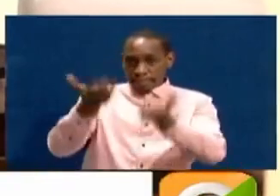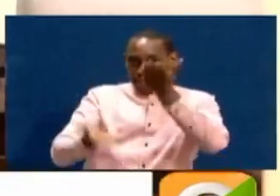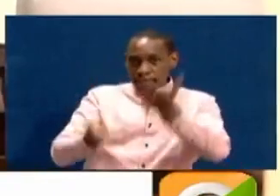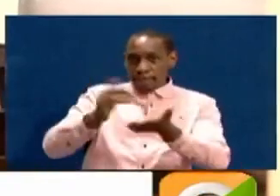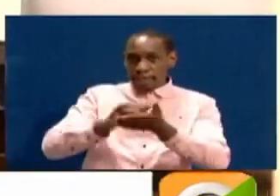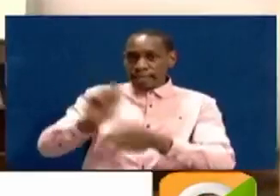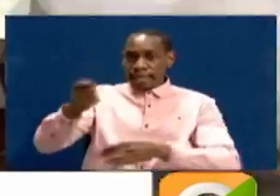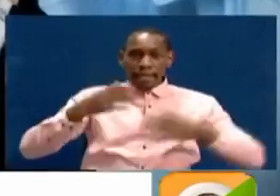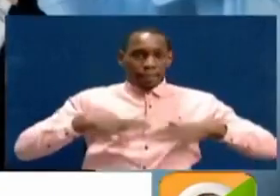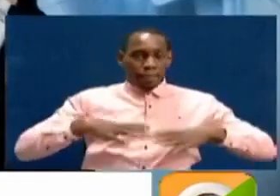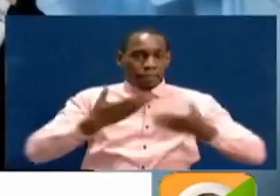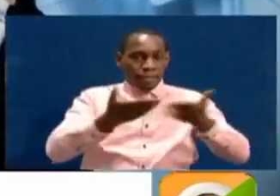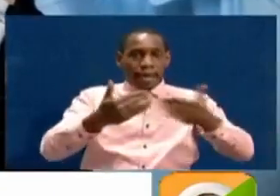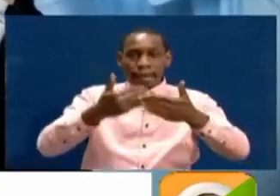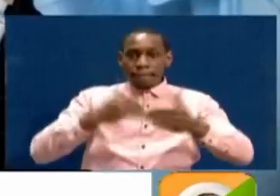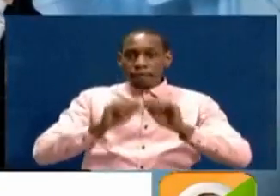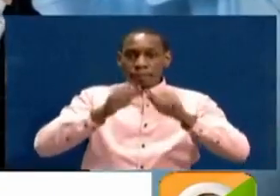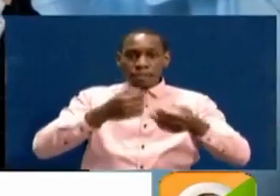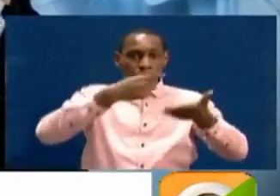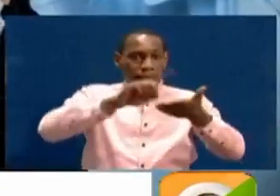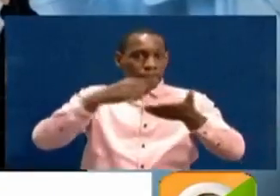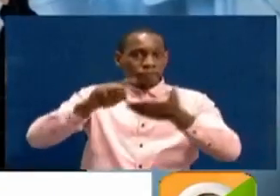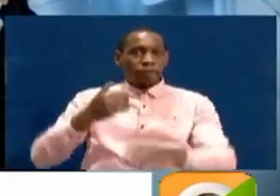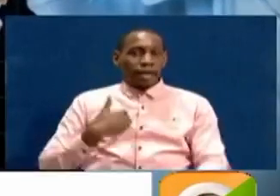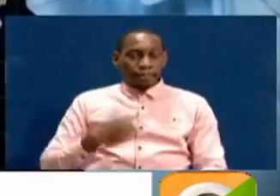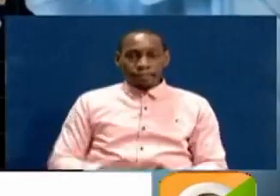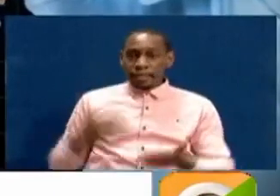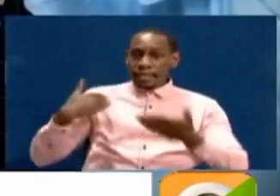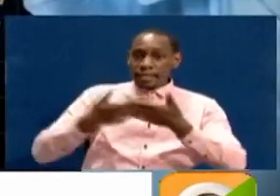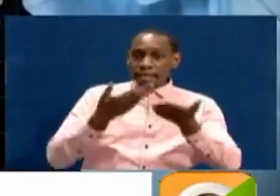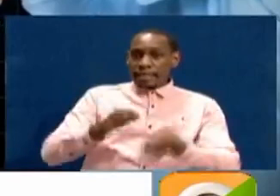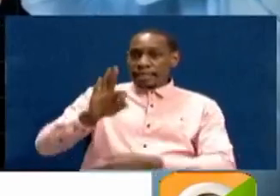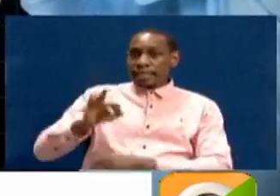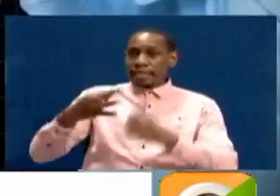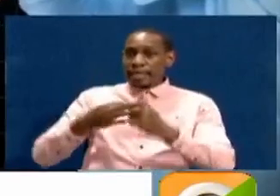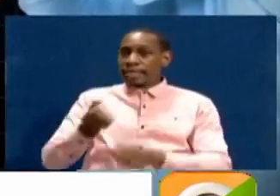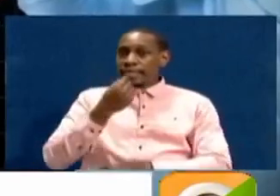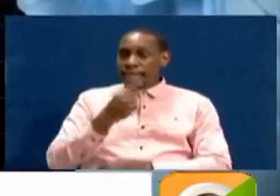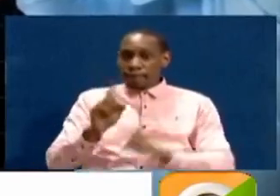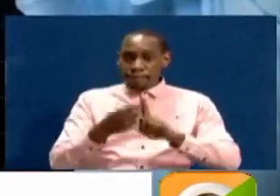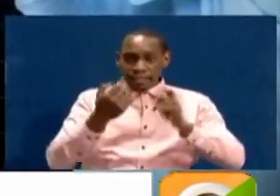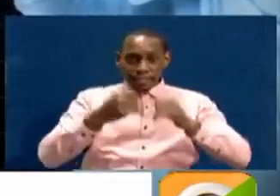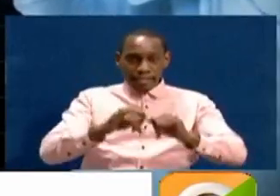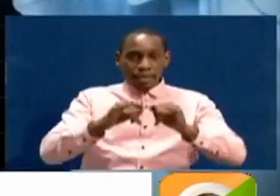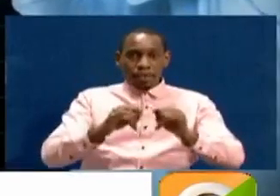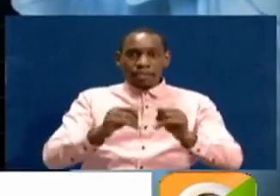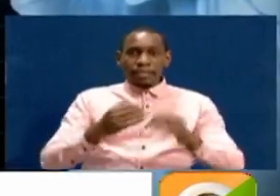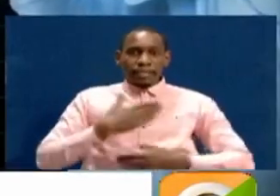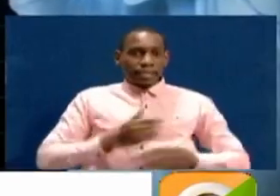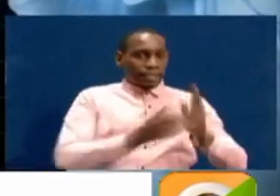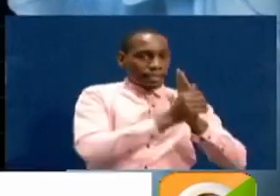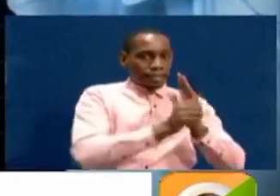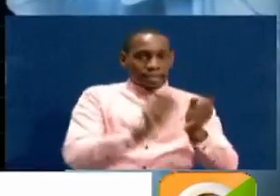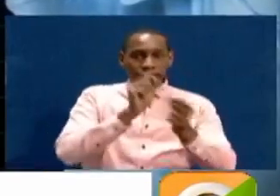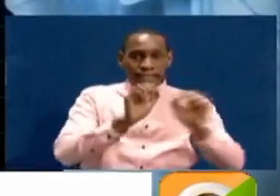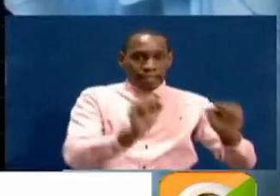evaluation for the Kenyan population before it is given the go-ahead. So far, 38 vaccines are in their first phase, where scientists